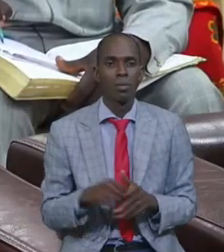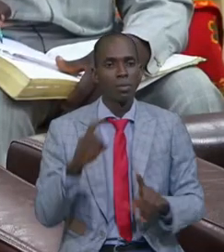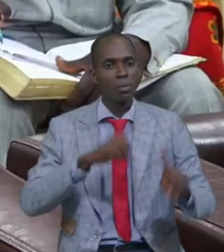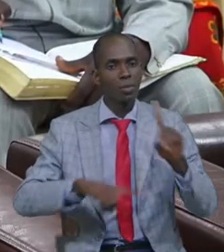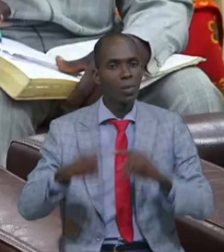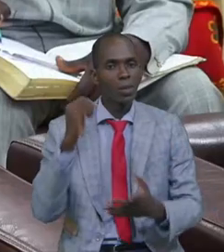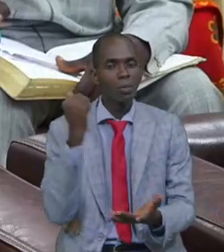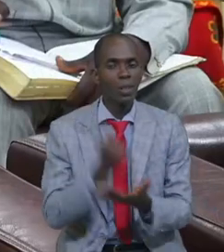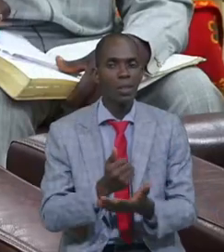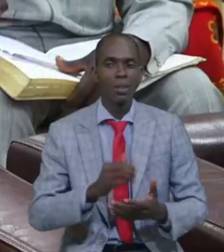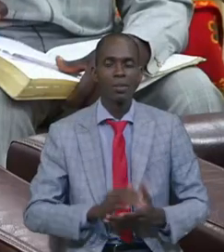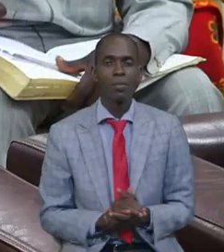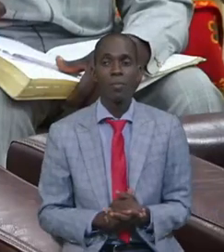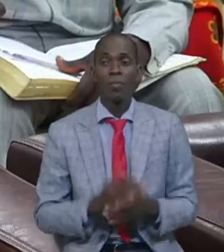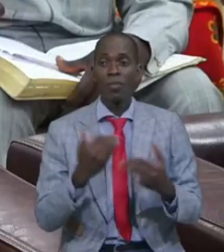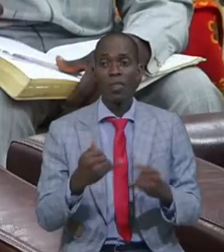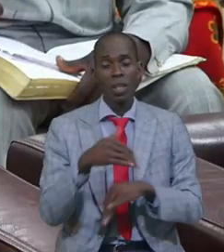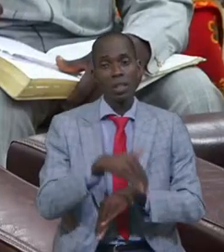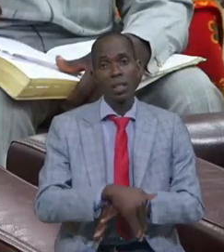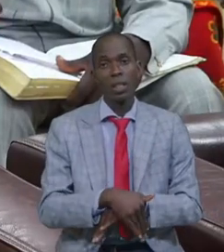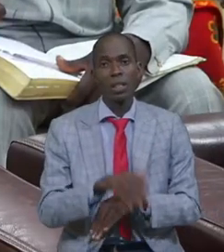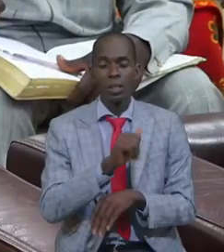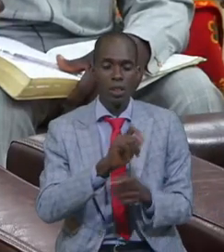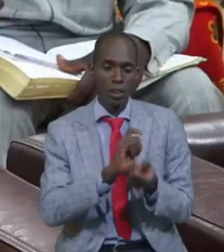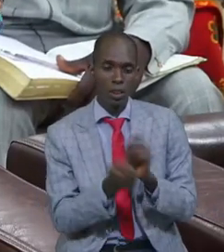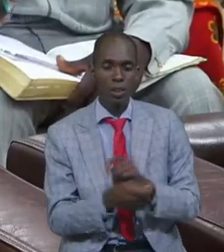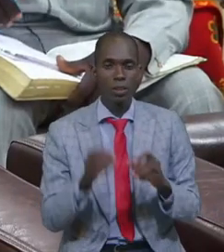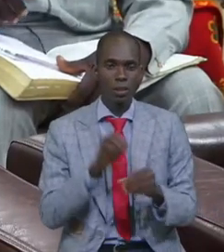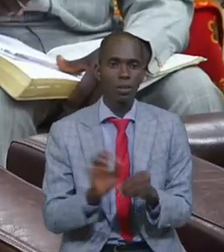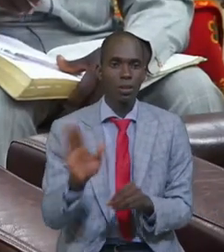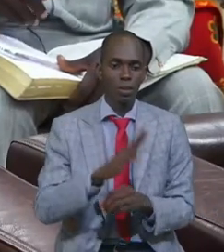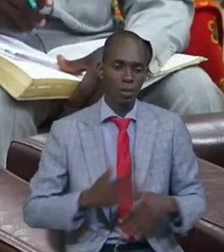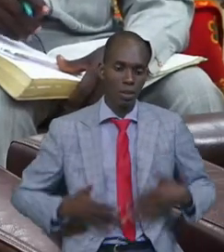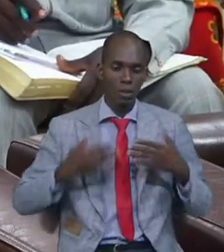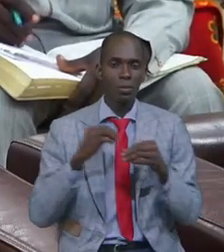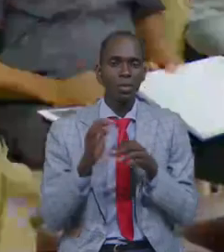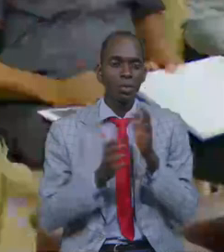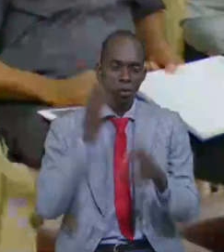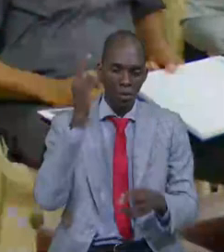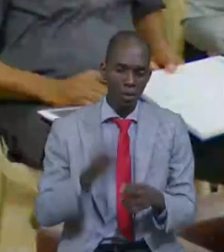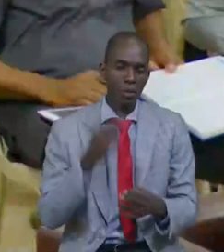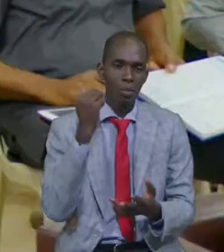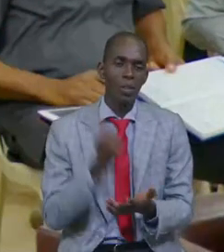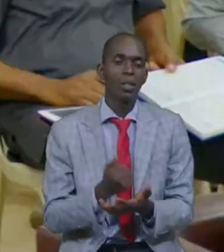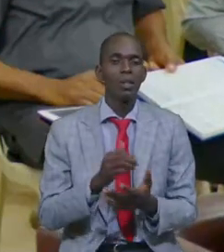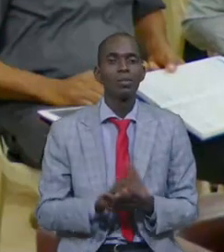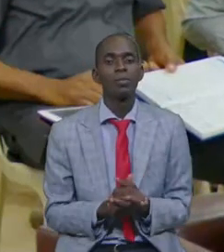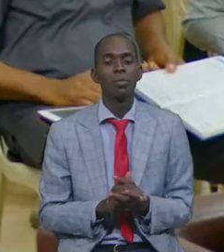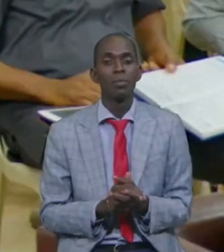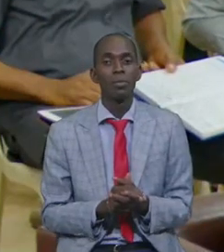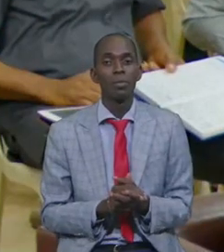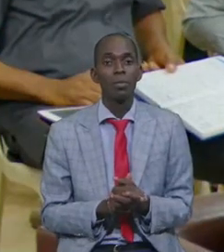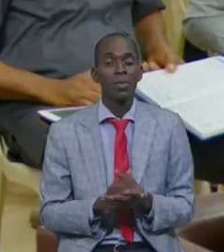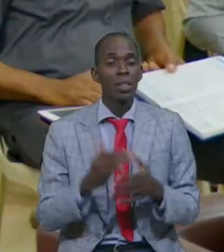there. Yes. Tonight, a turning point in your life, in Jesus' name. Yes. Now,